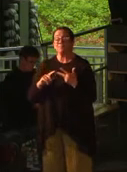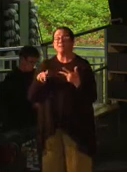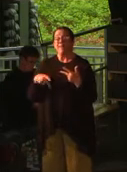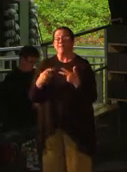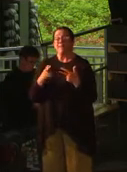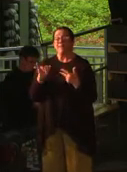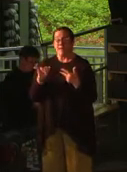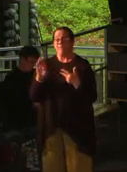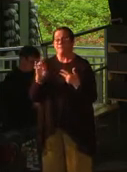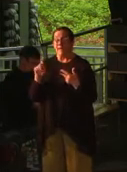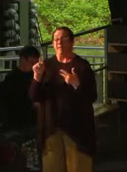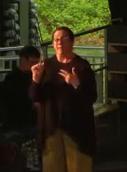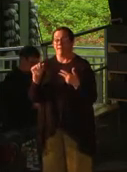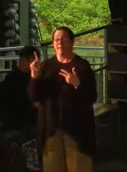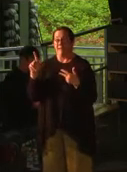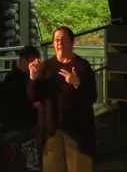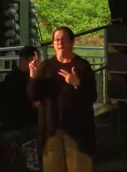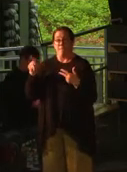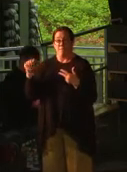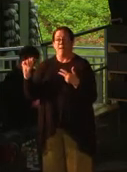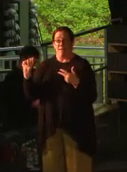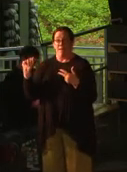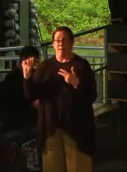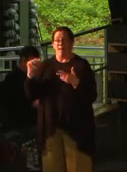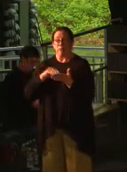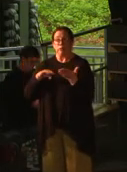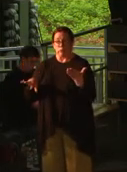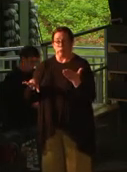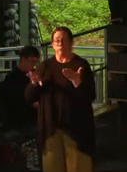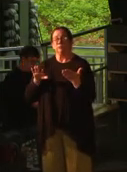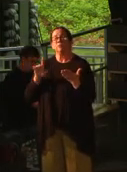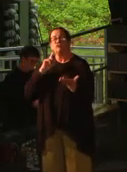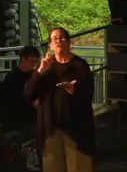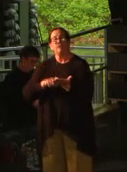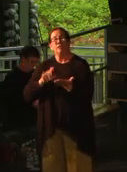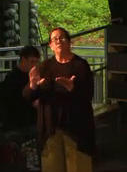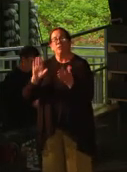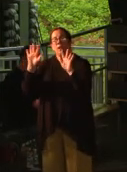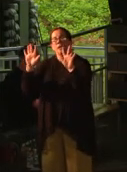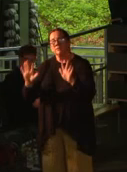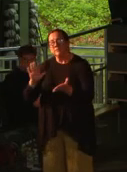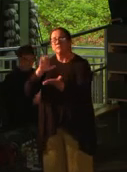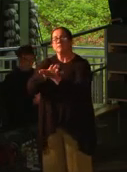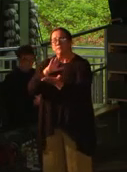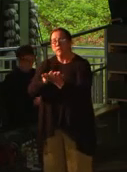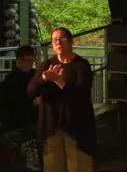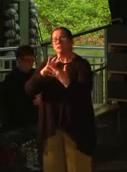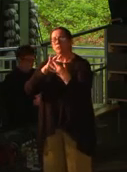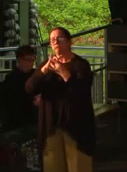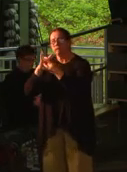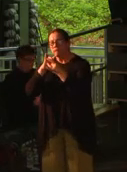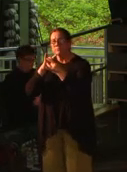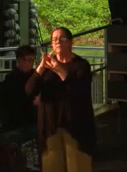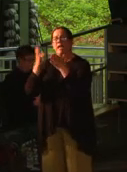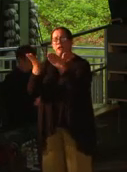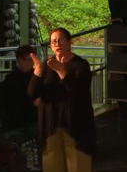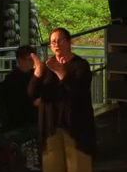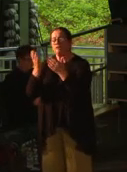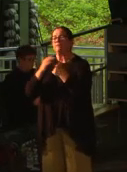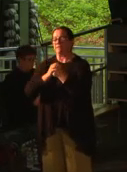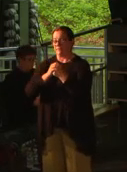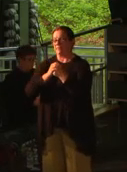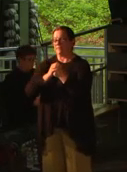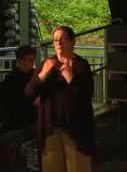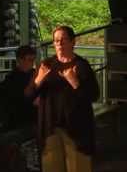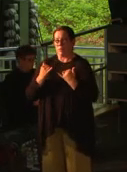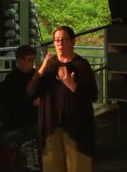students are recognized for their outstanding scholarship, fellowship, and service, and today they